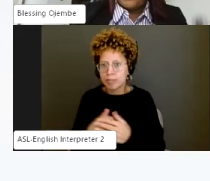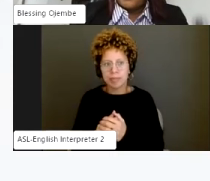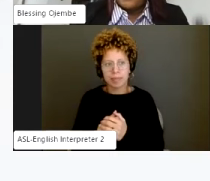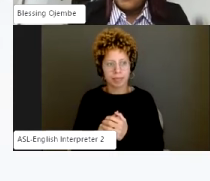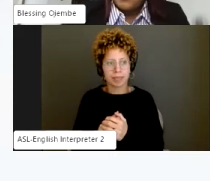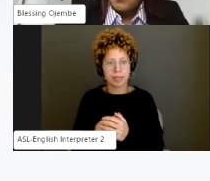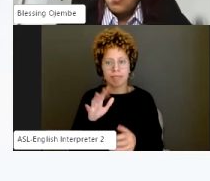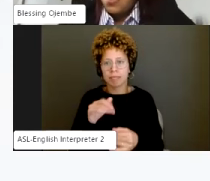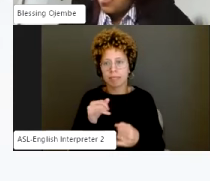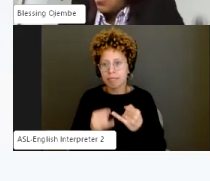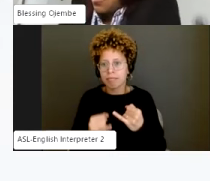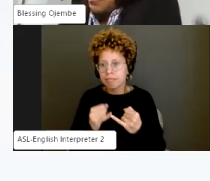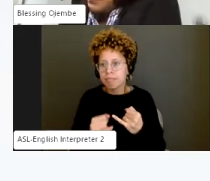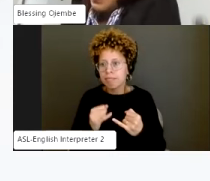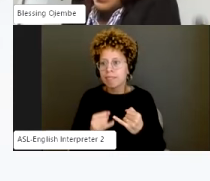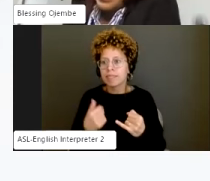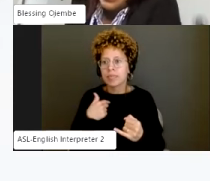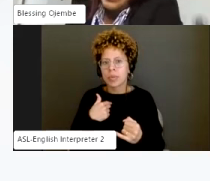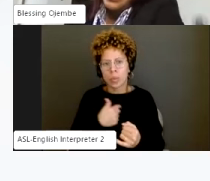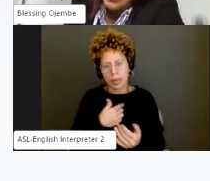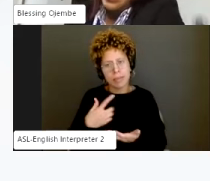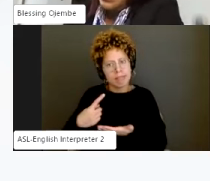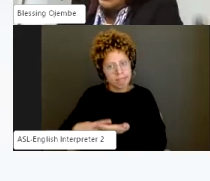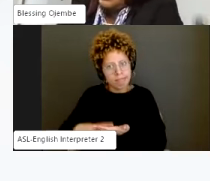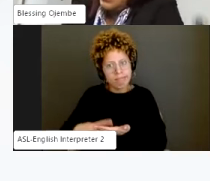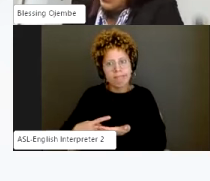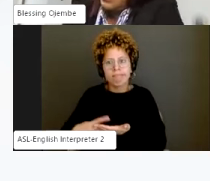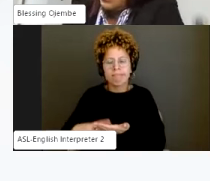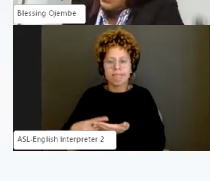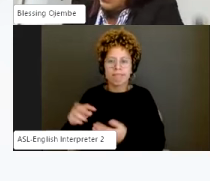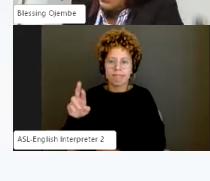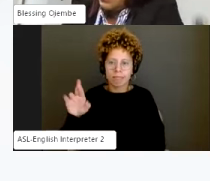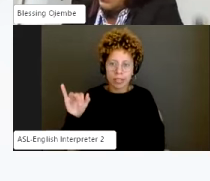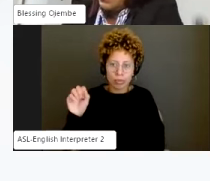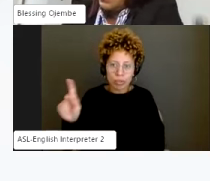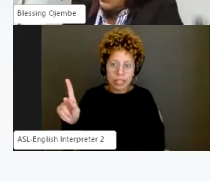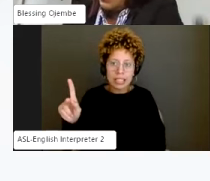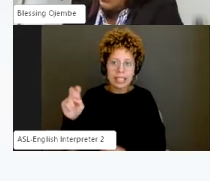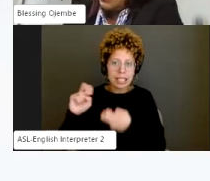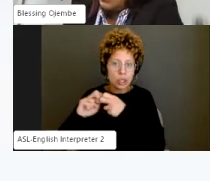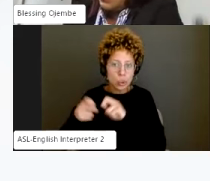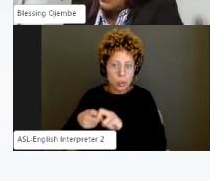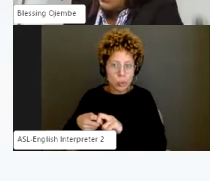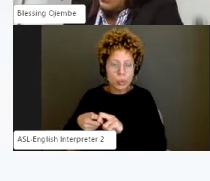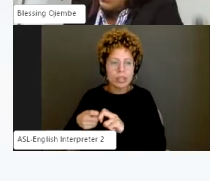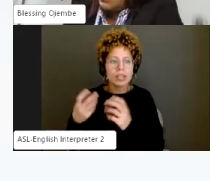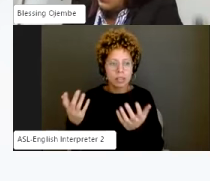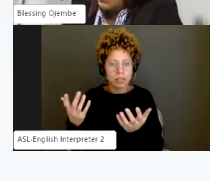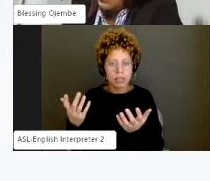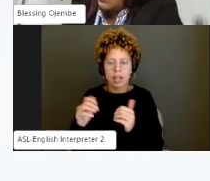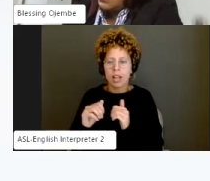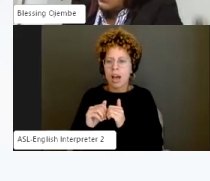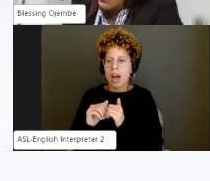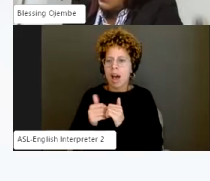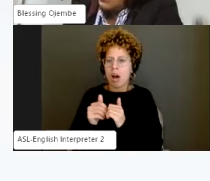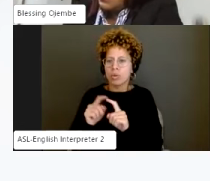Just lastly, we have been talking a lot about risk issues and understanding how to assess risk in